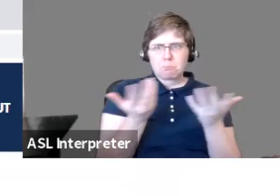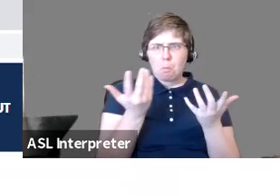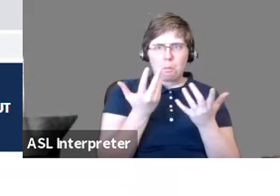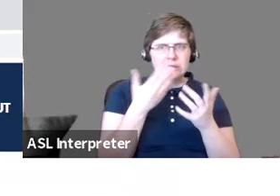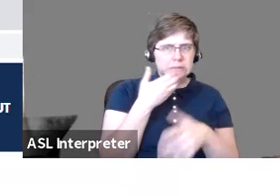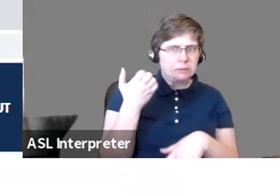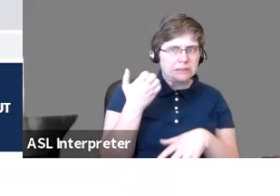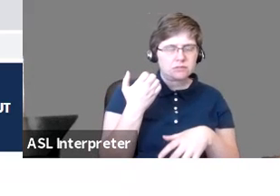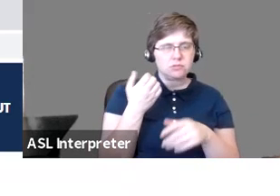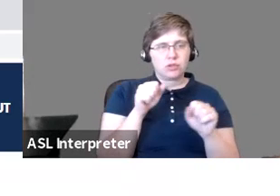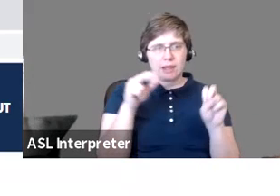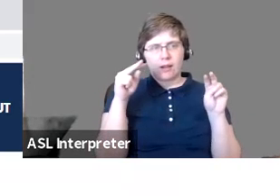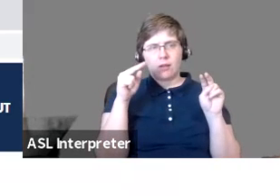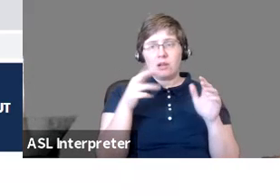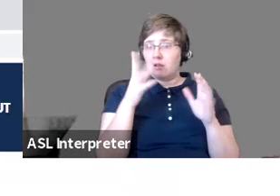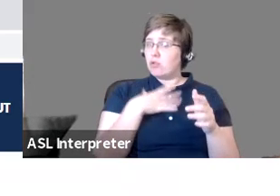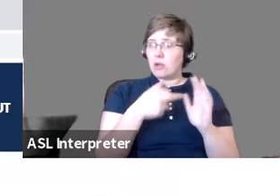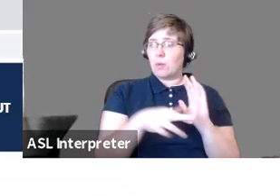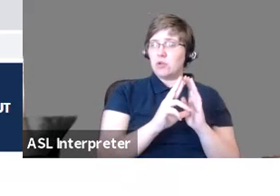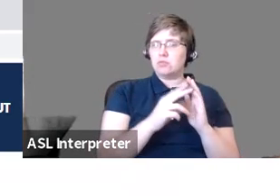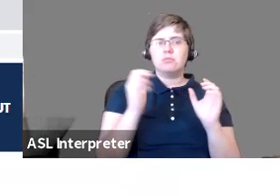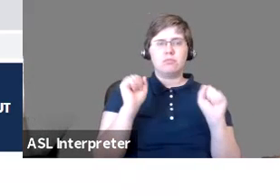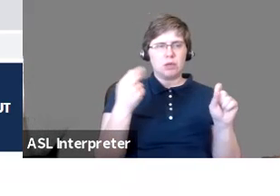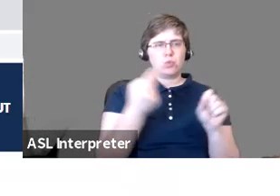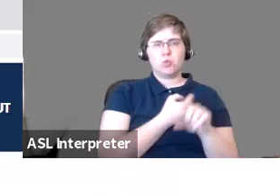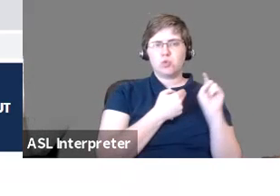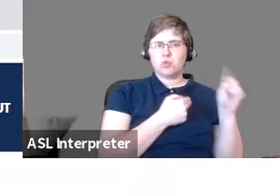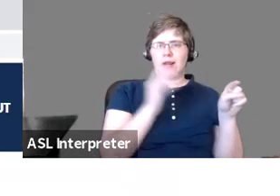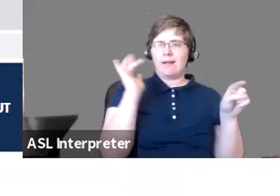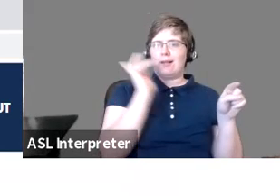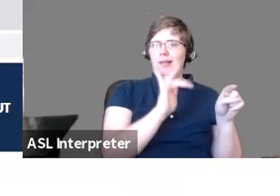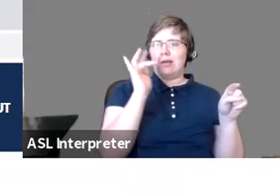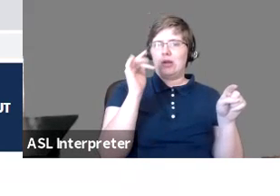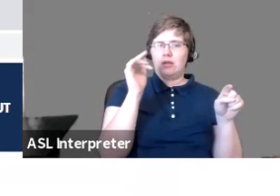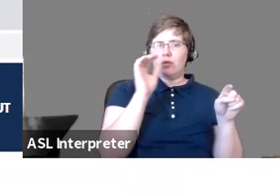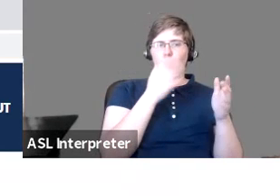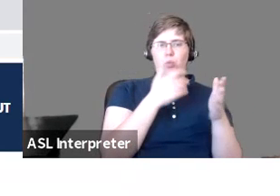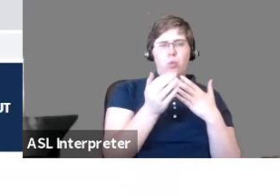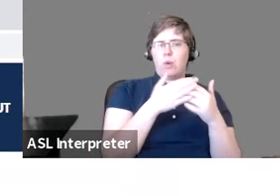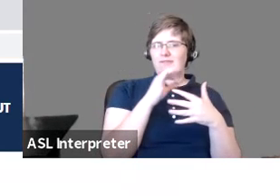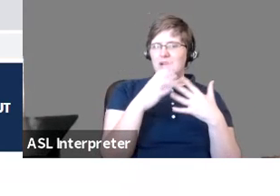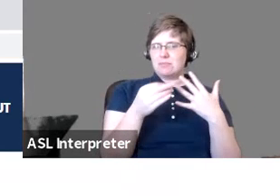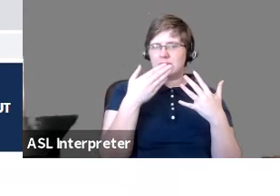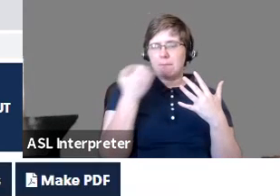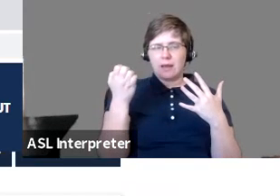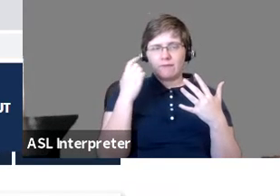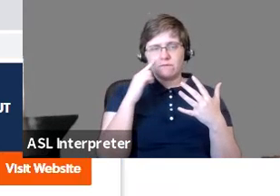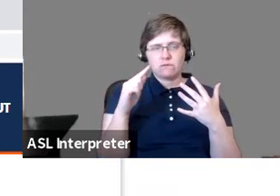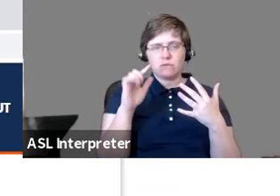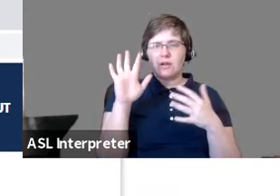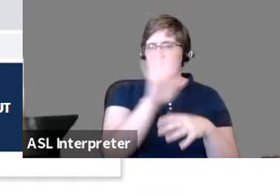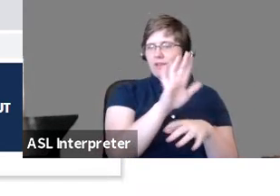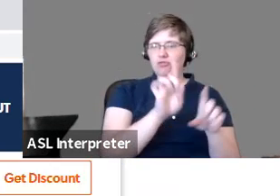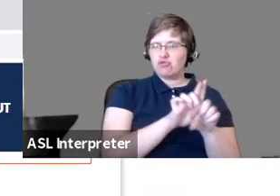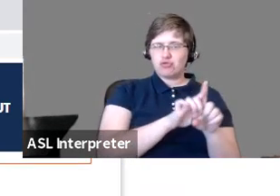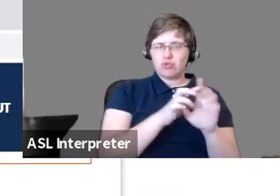the best, but you can go through, you like to read reviews, you can go ahead and go click on whatever option's best regarding their star